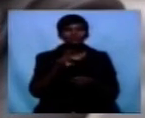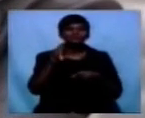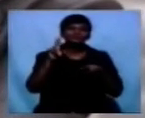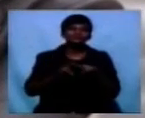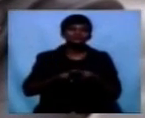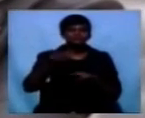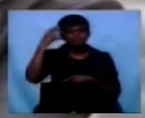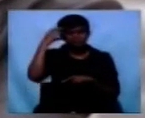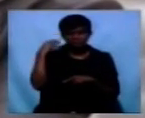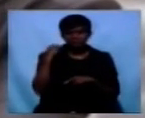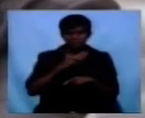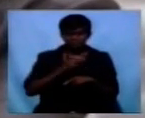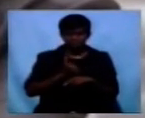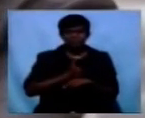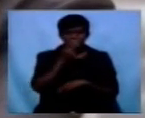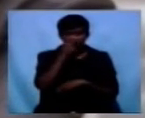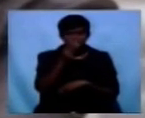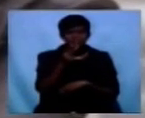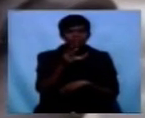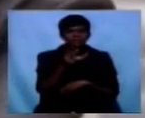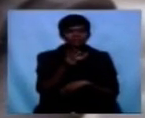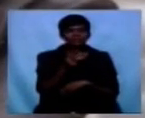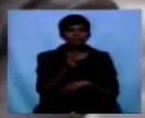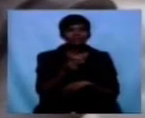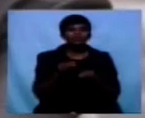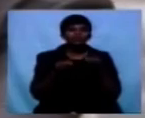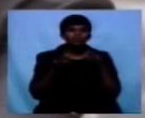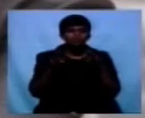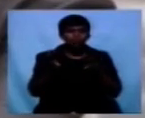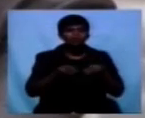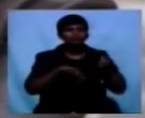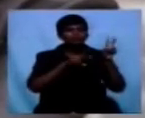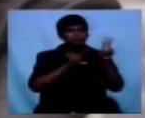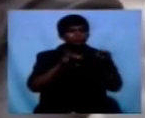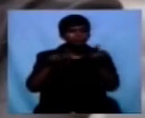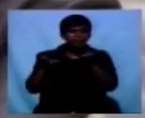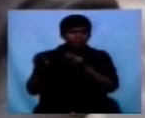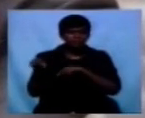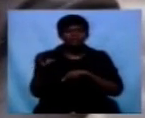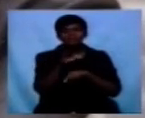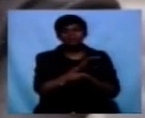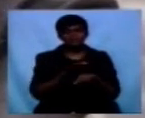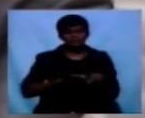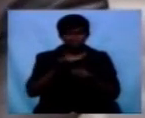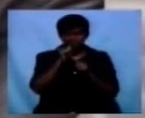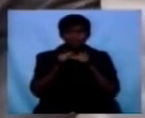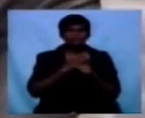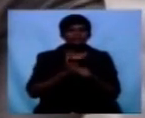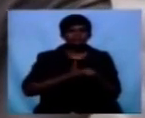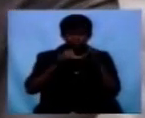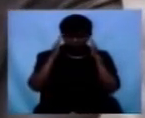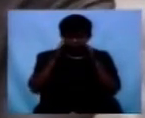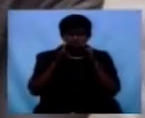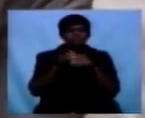office. I want to see hands-on way of supervision. Those contractors, because I have committed myself